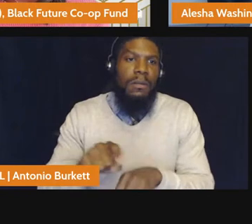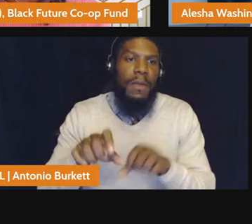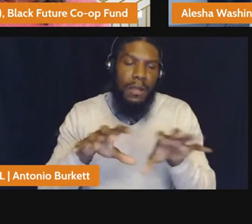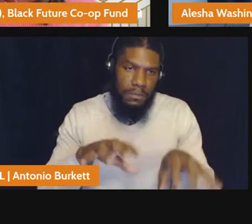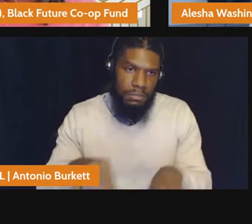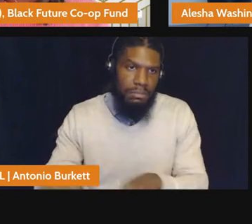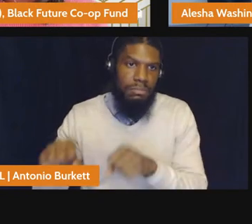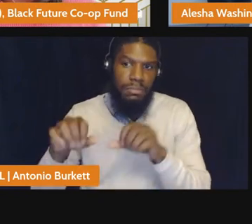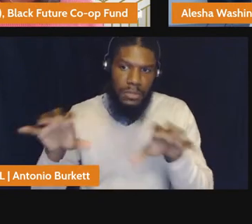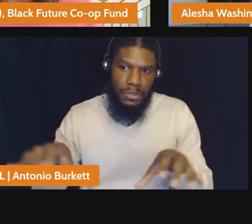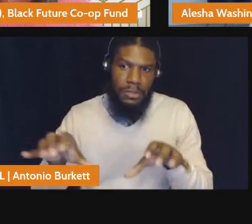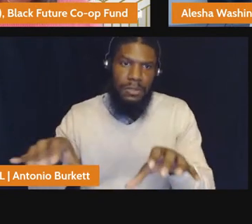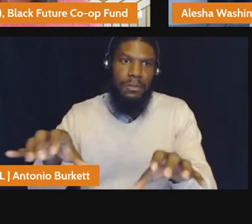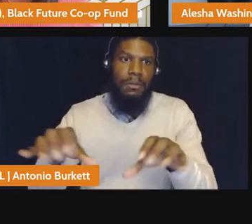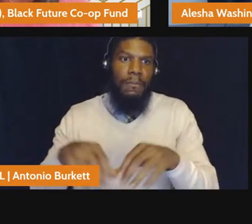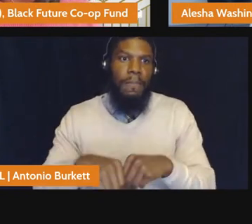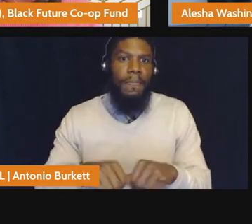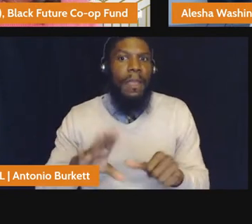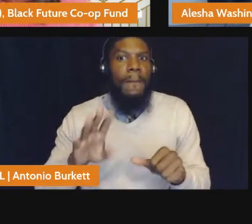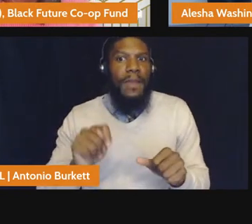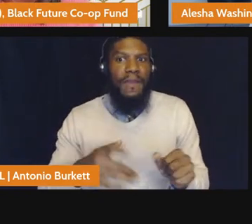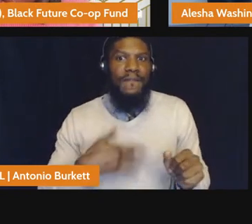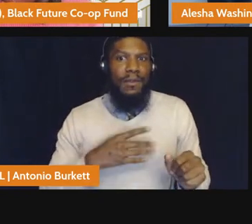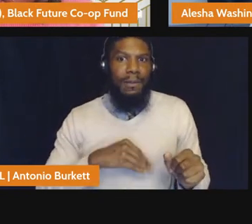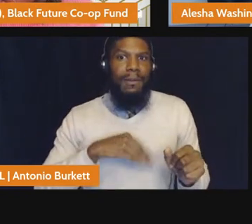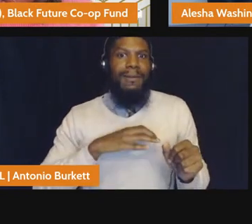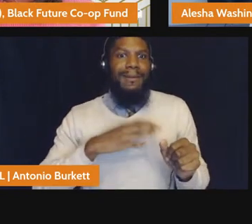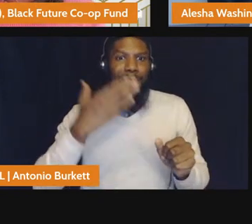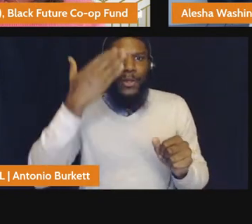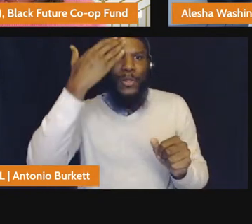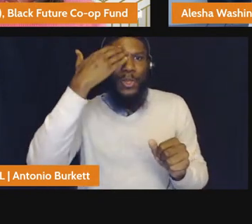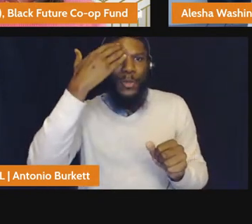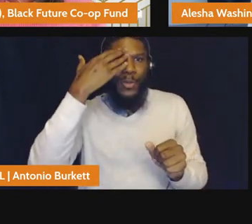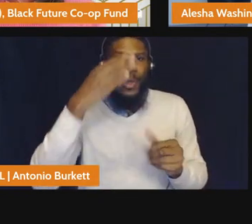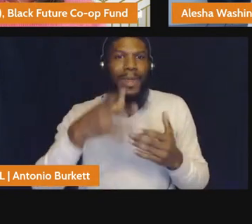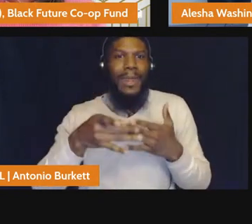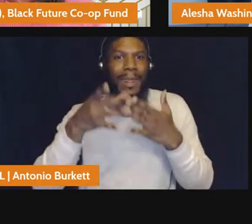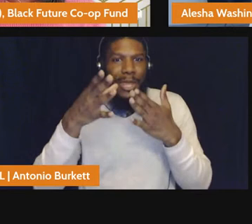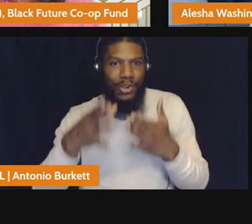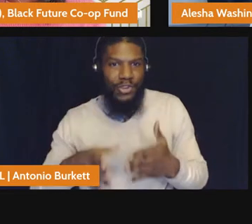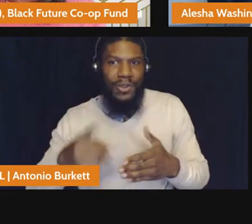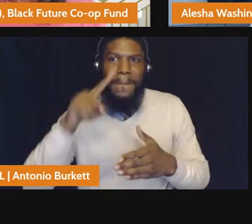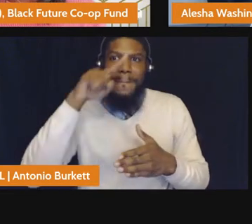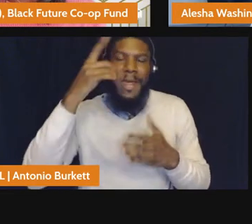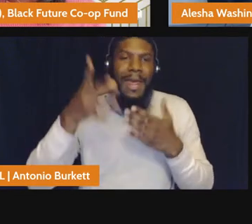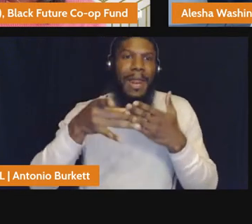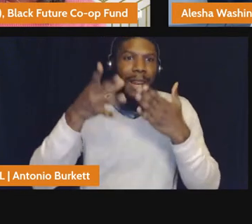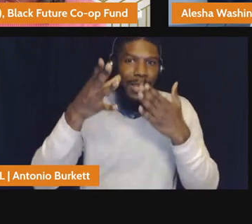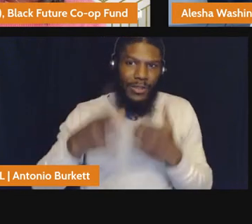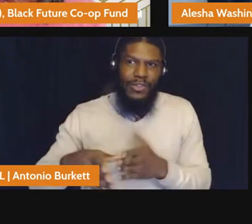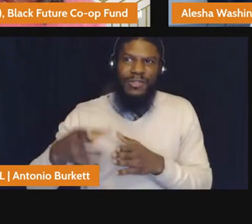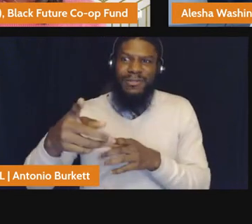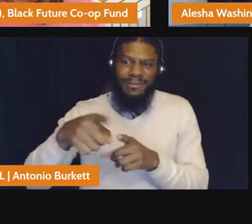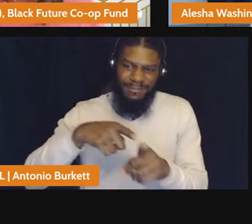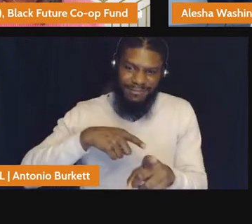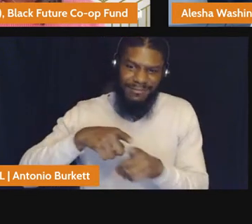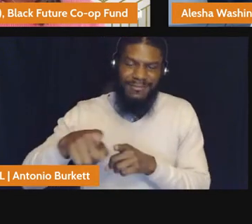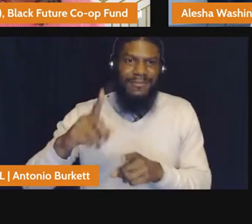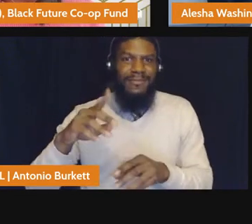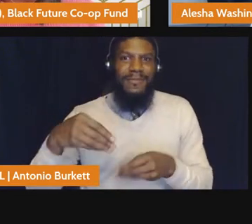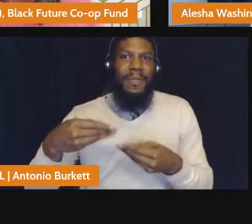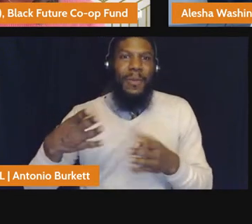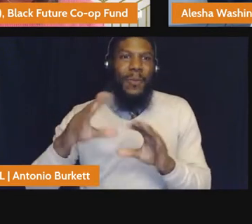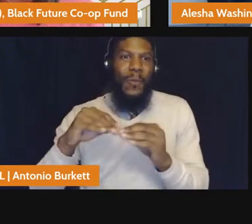of leadership, the caliber of Black leaders who are in our philanthropic organization. So thank you